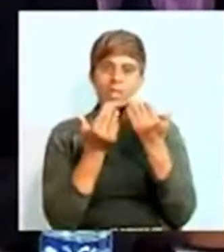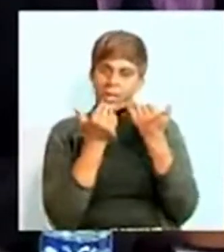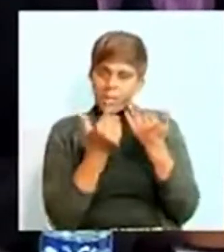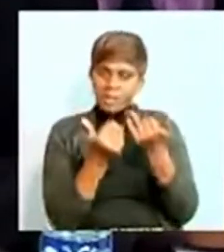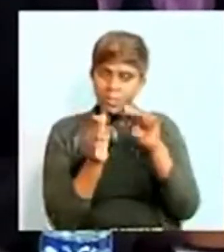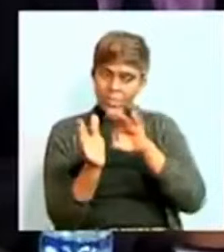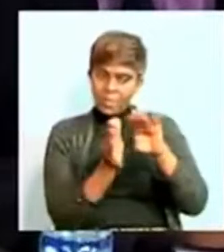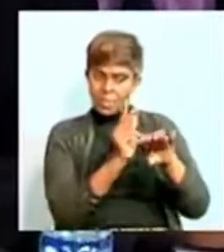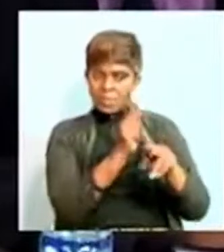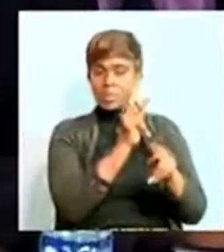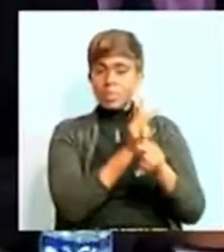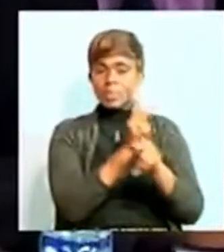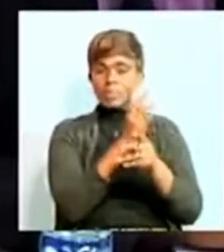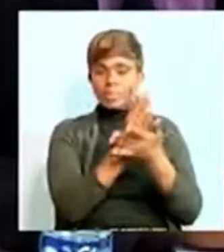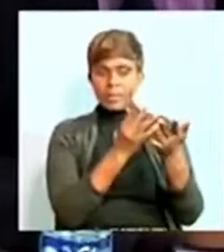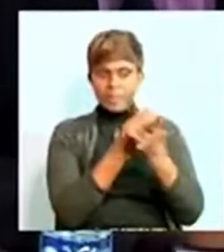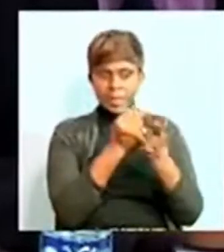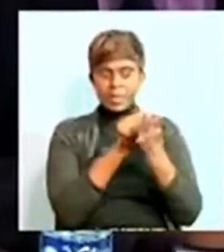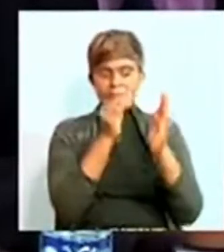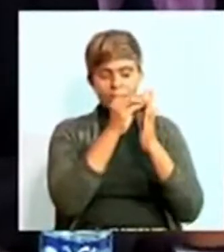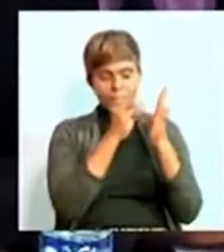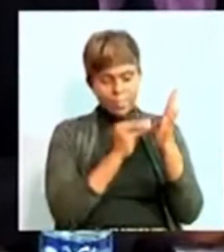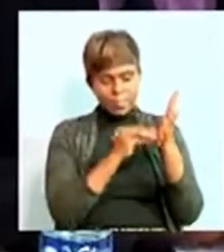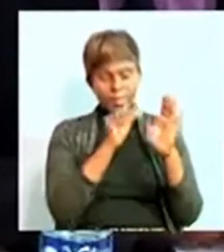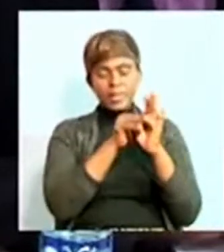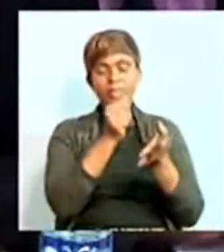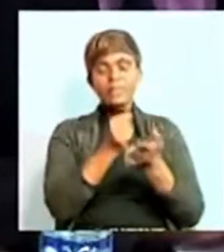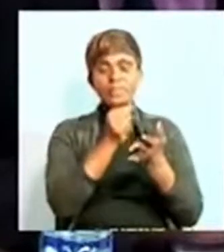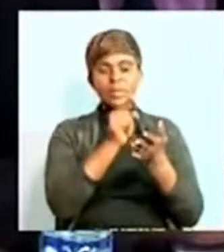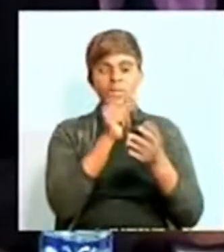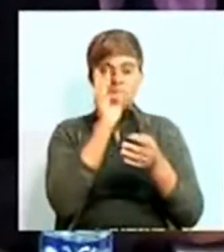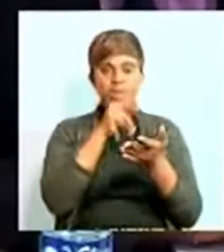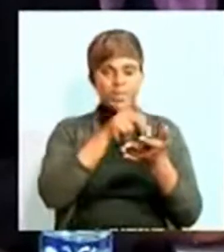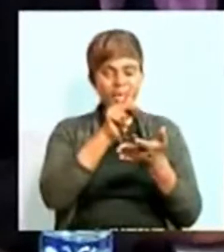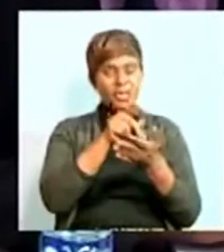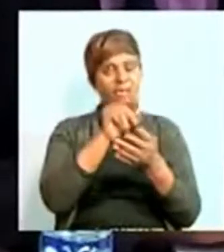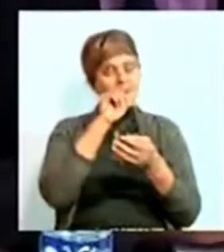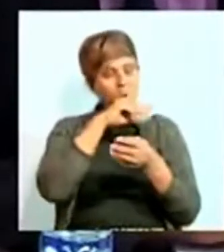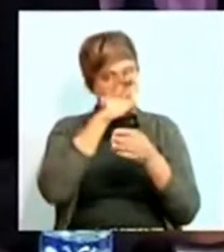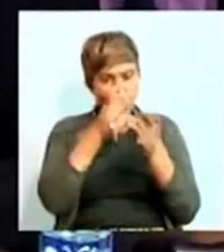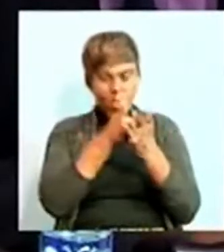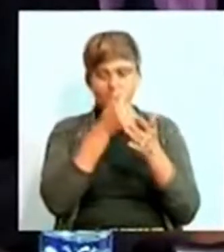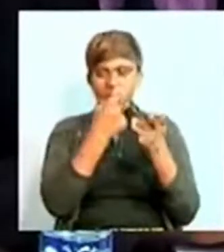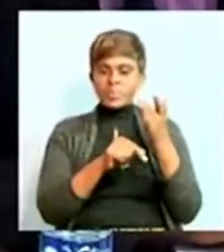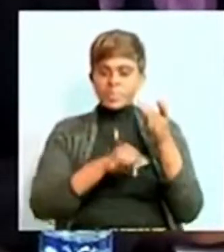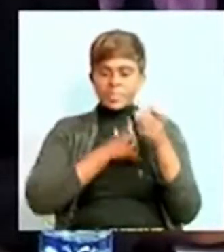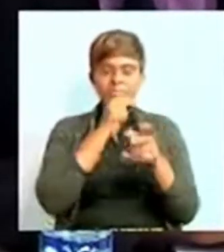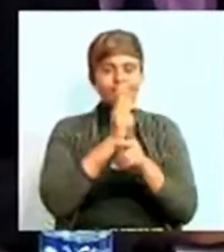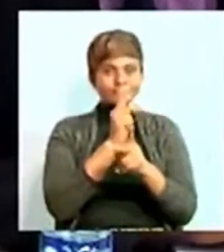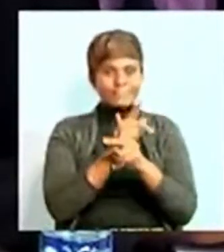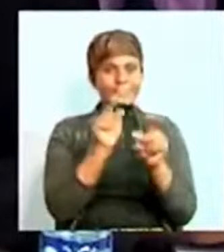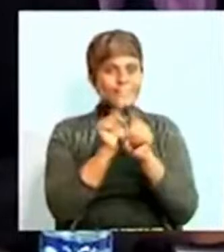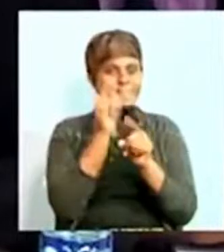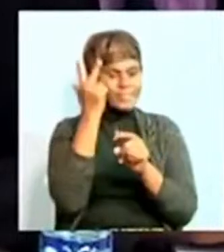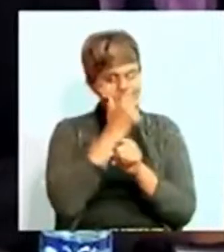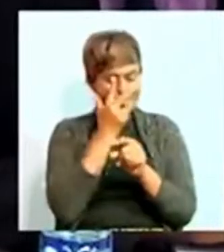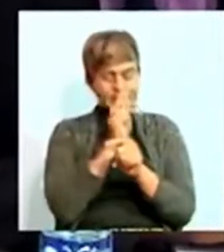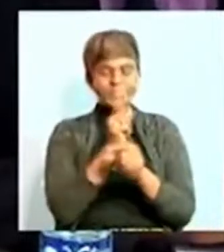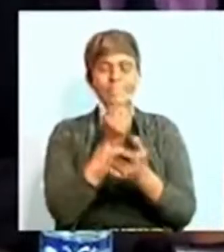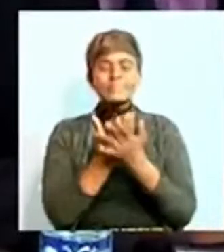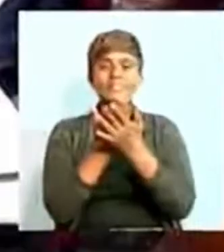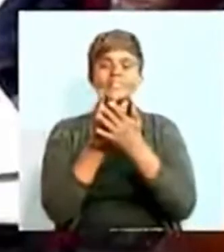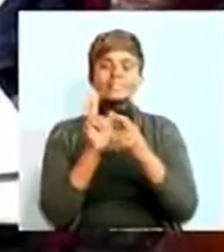set aside some money as stipulated in the budget plan, that will be paying minimum as we also maintain the current status quo. My submission,